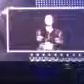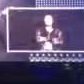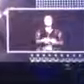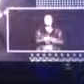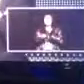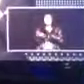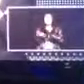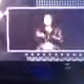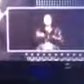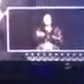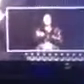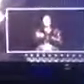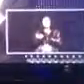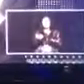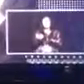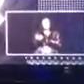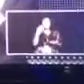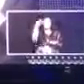I'm in Florida.